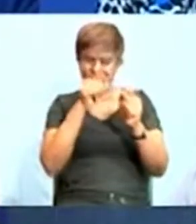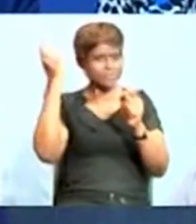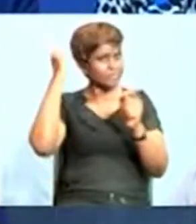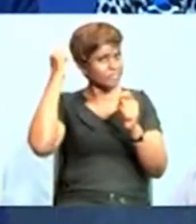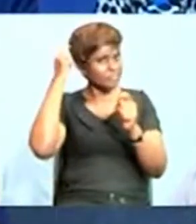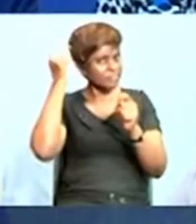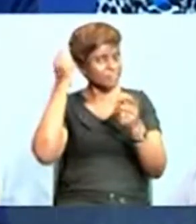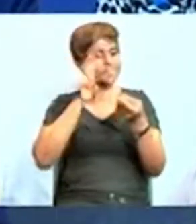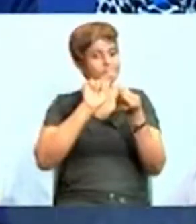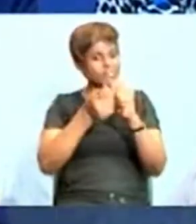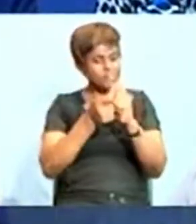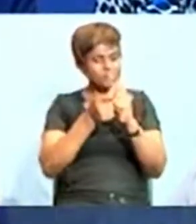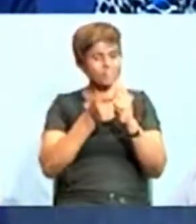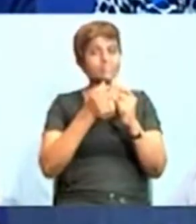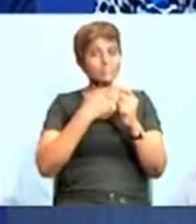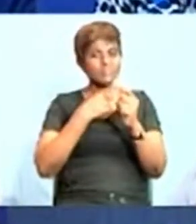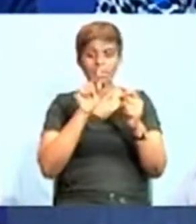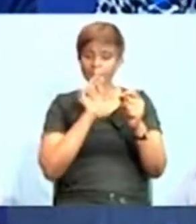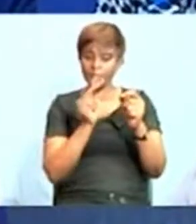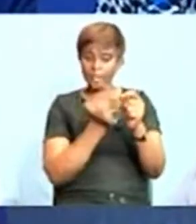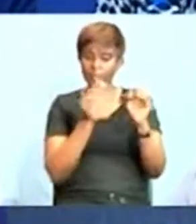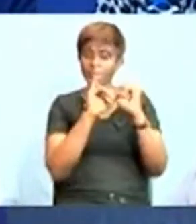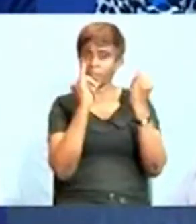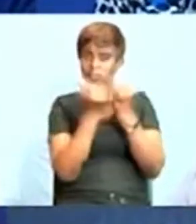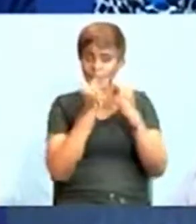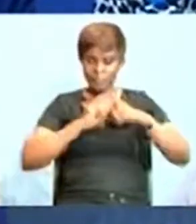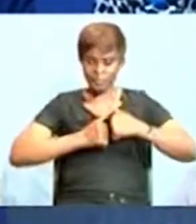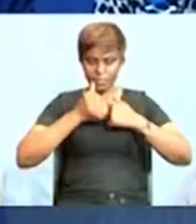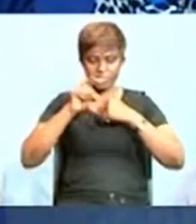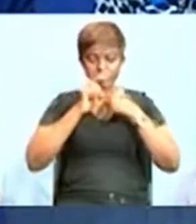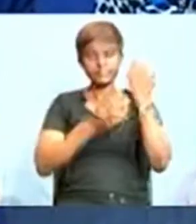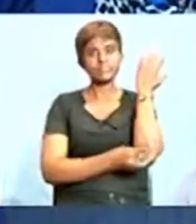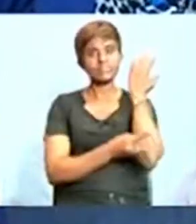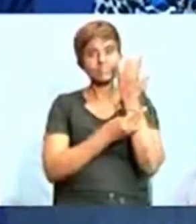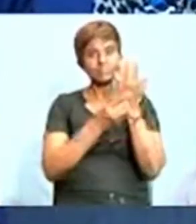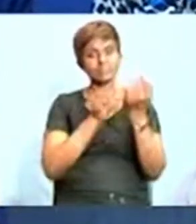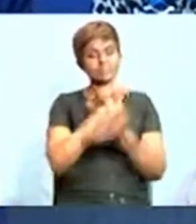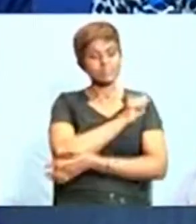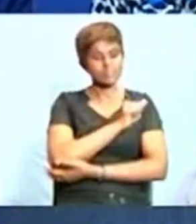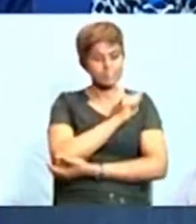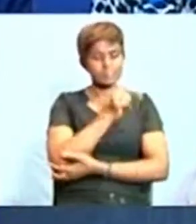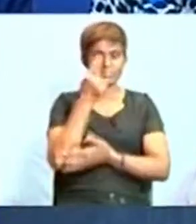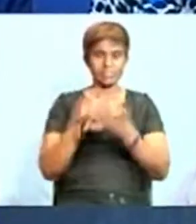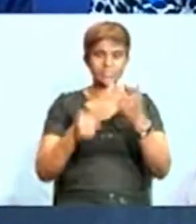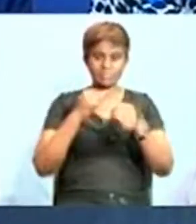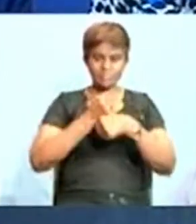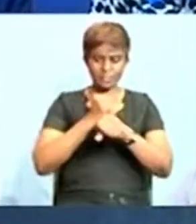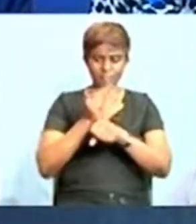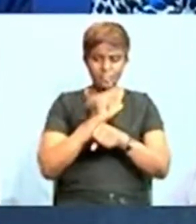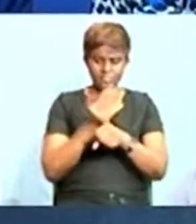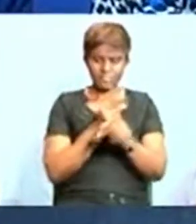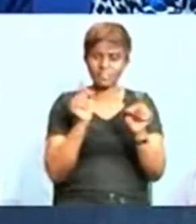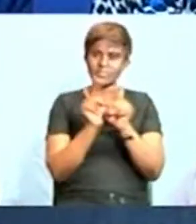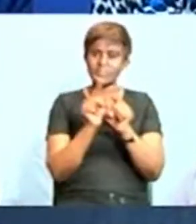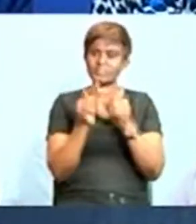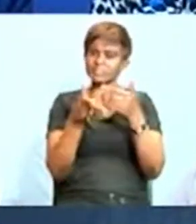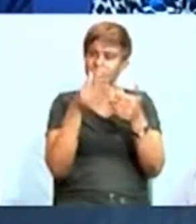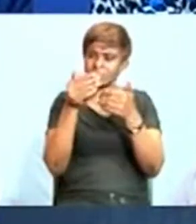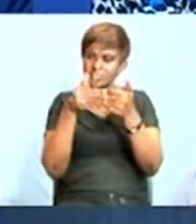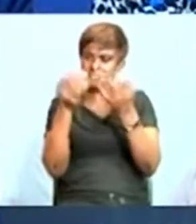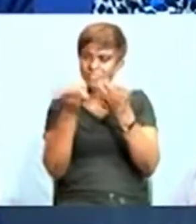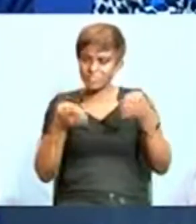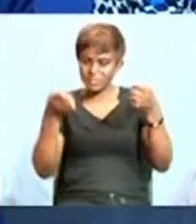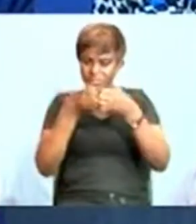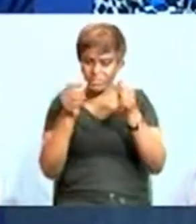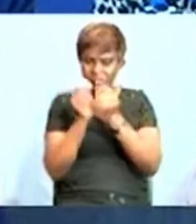mindset. As an institution, we need to develop an attitude that will enable us to treat our environment